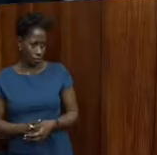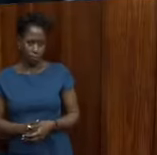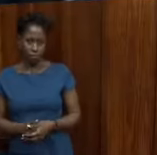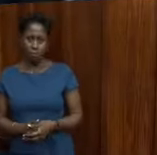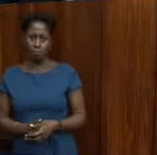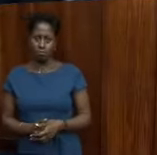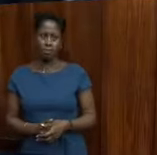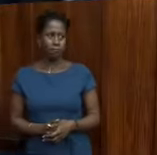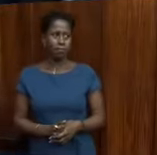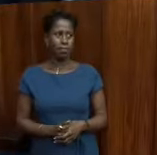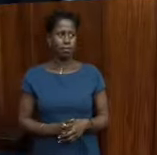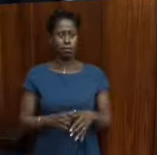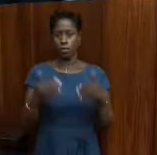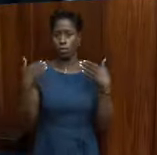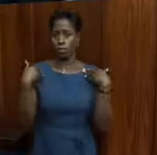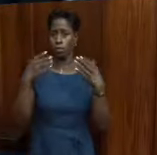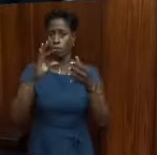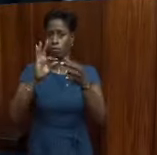are the Viewfort Police Station